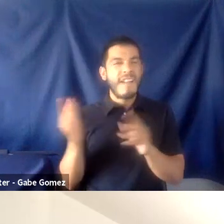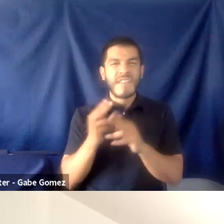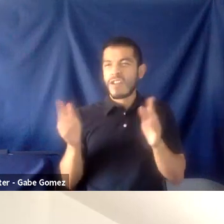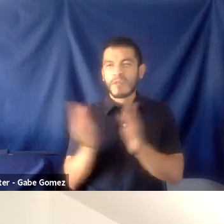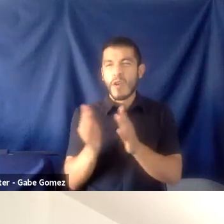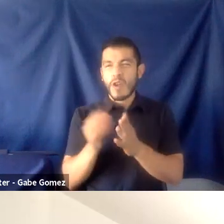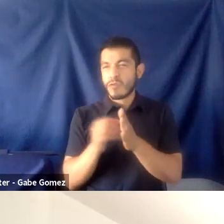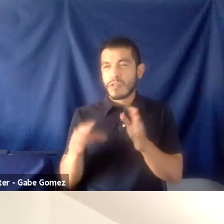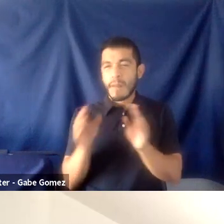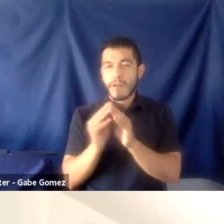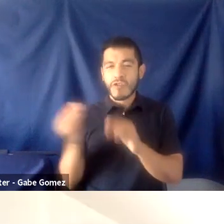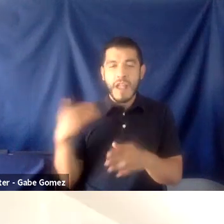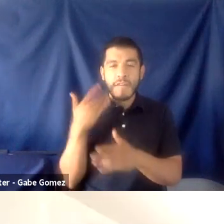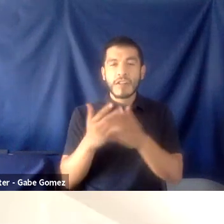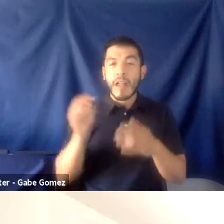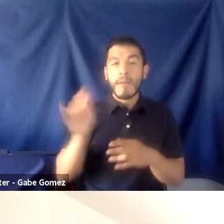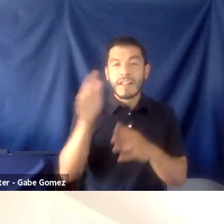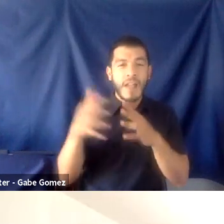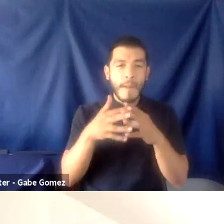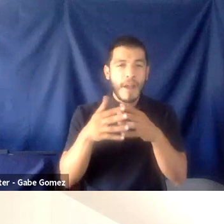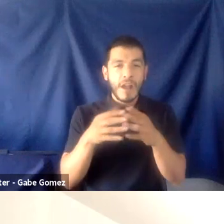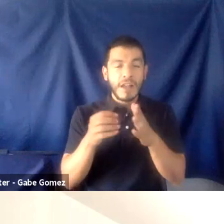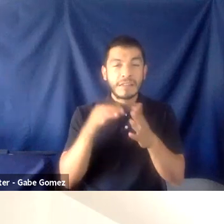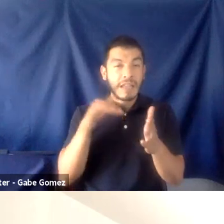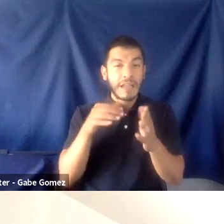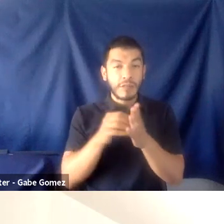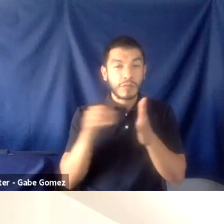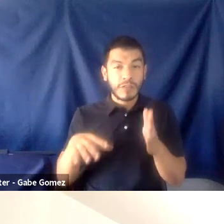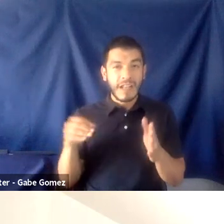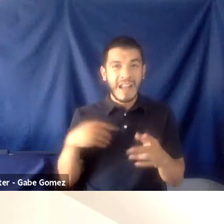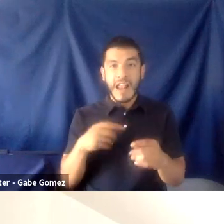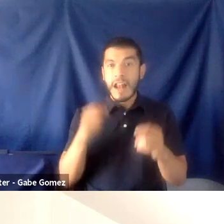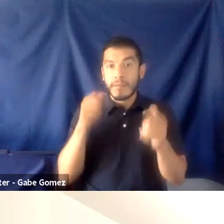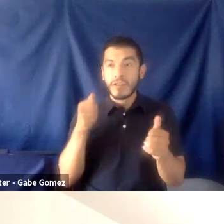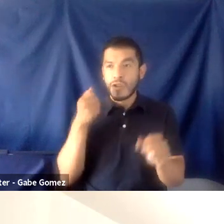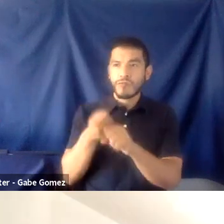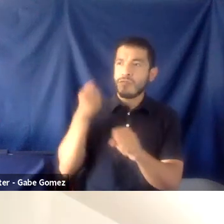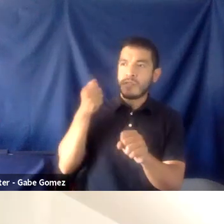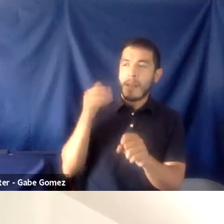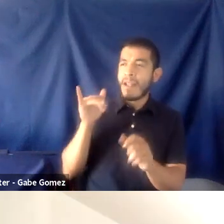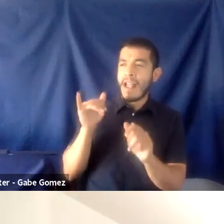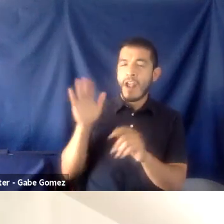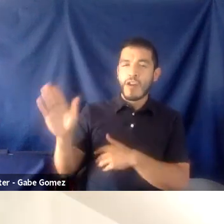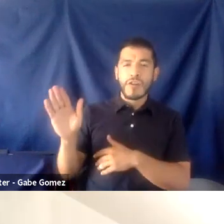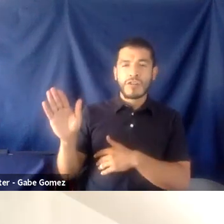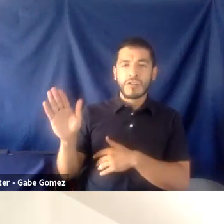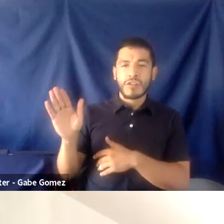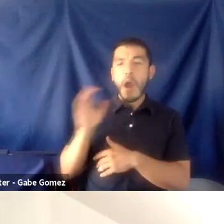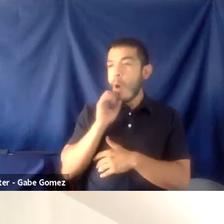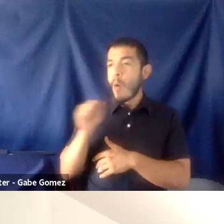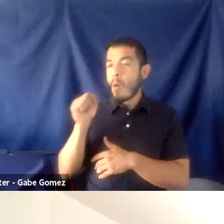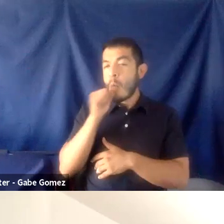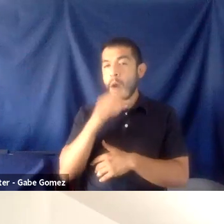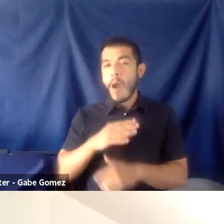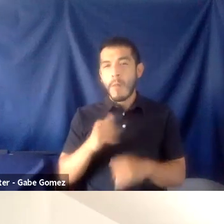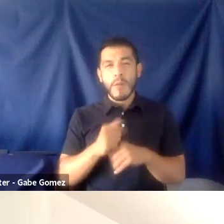with some Asian American studies students, I think. And I was immediately struck by, this elderly woman with